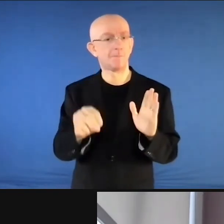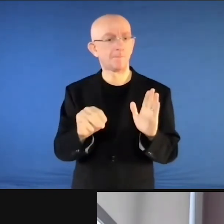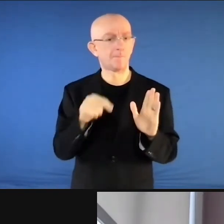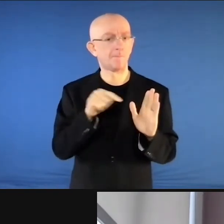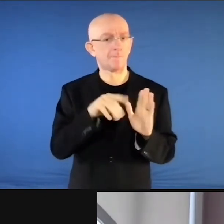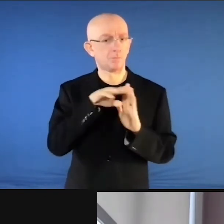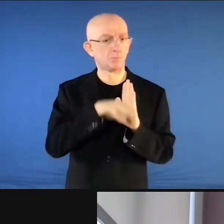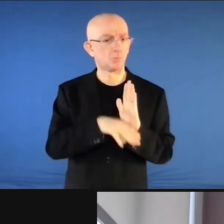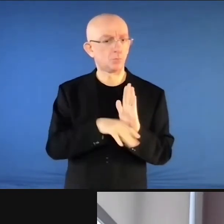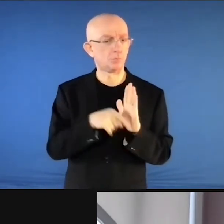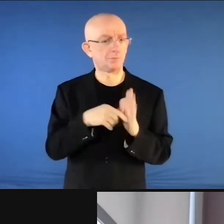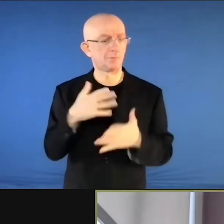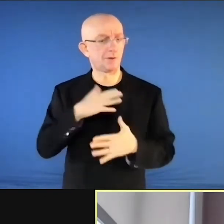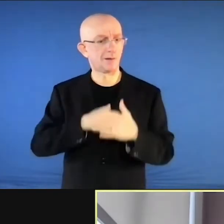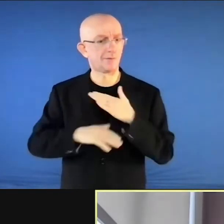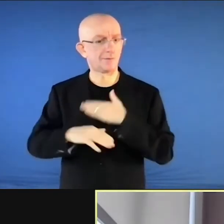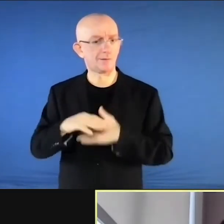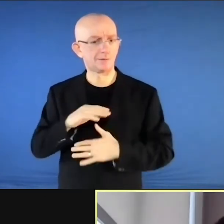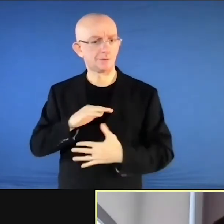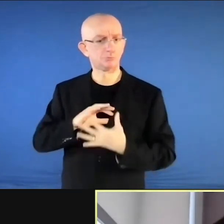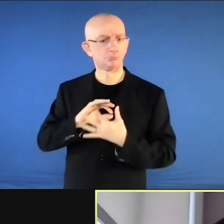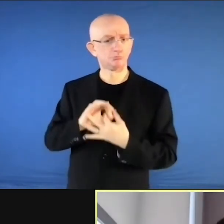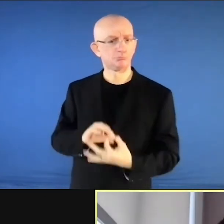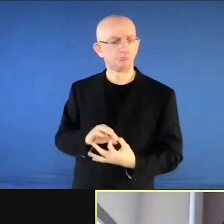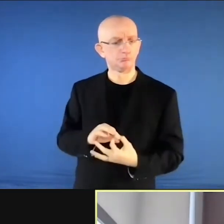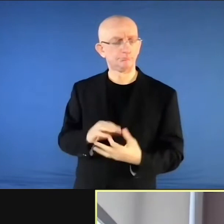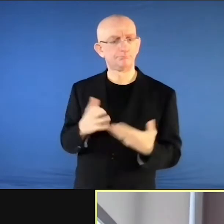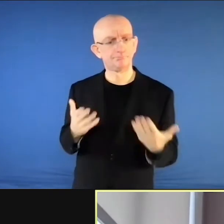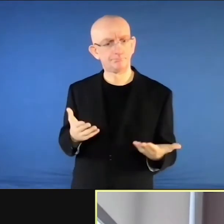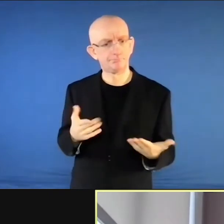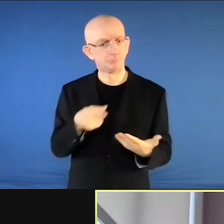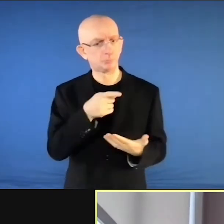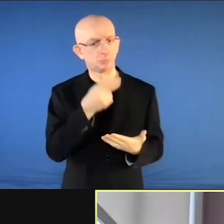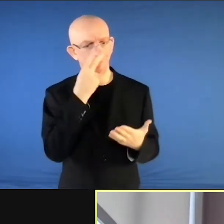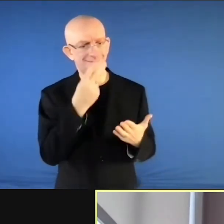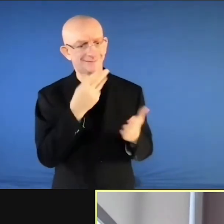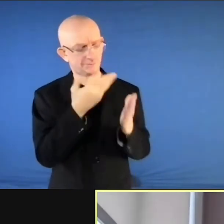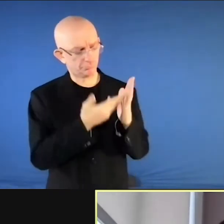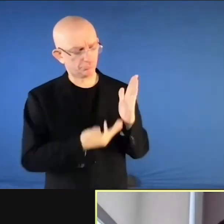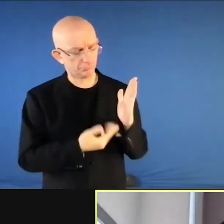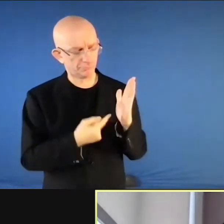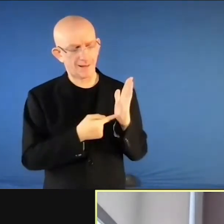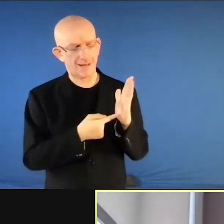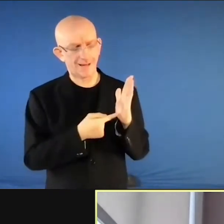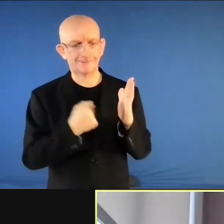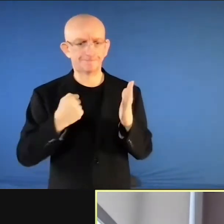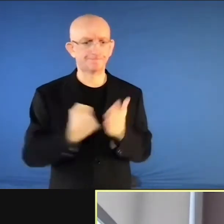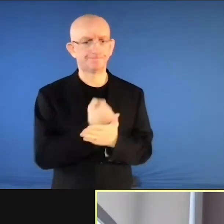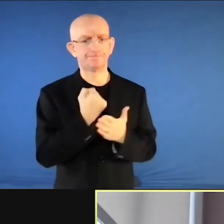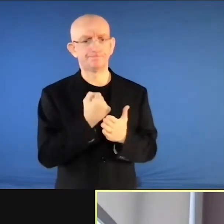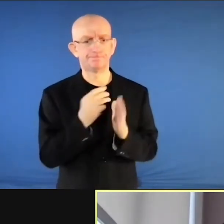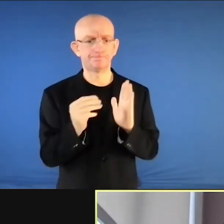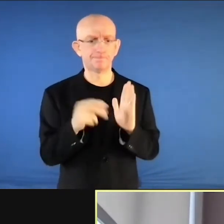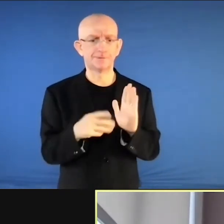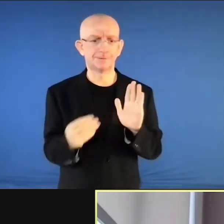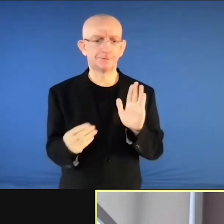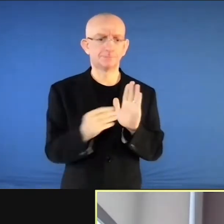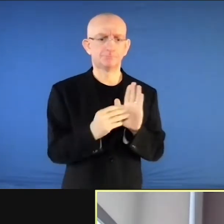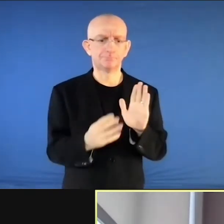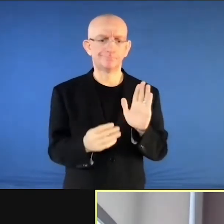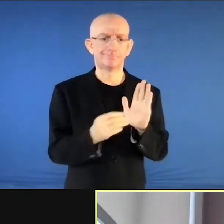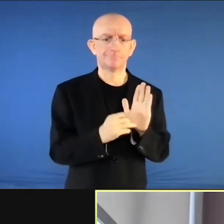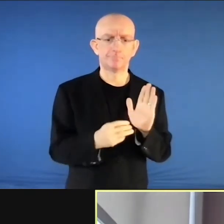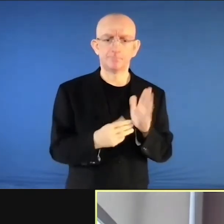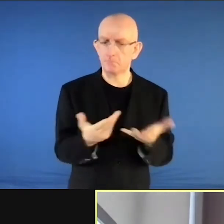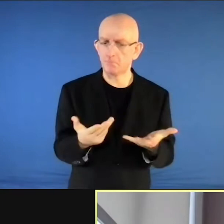to you, Idil. Sure, and thanks a lot, Ayman, for this question. First of all, there are places in the world